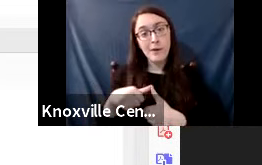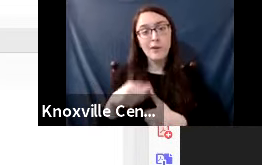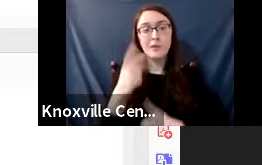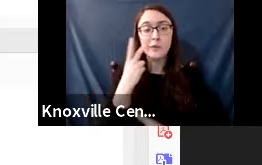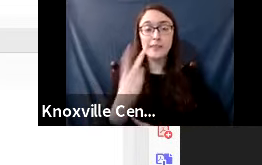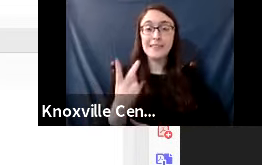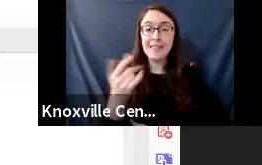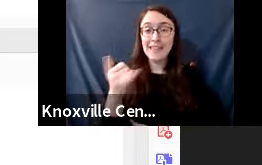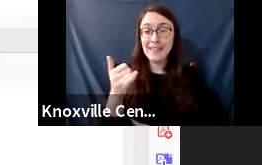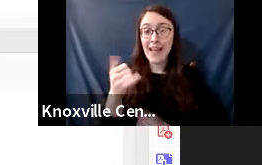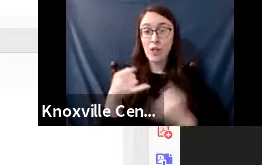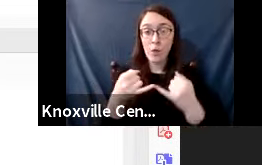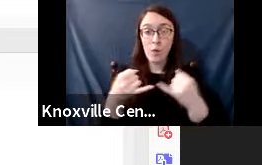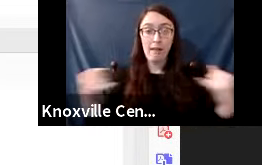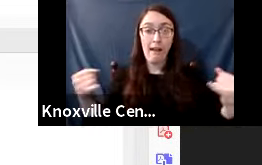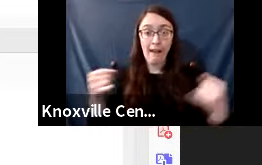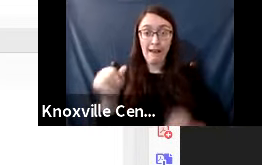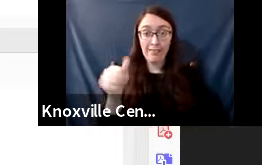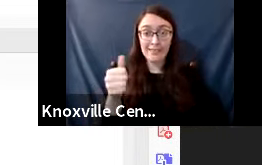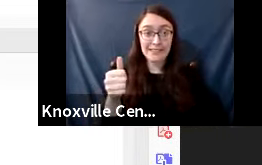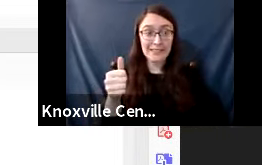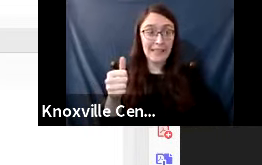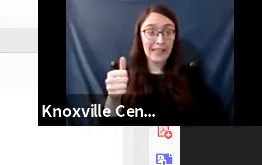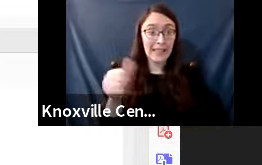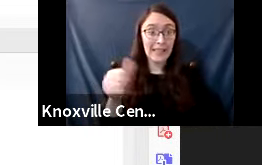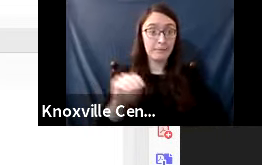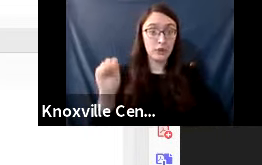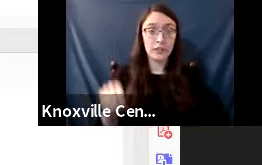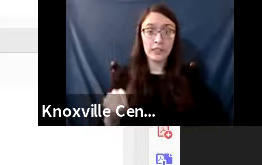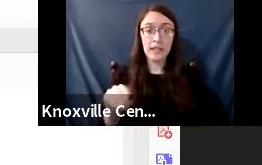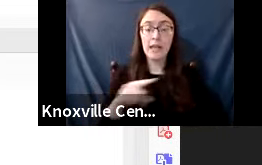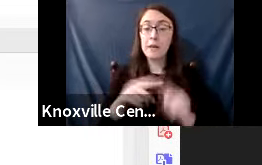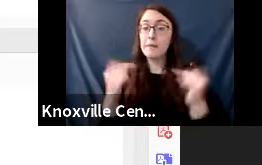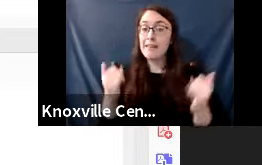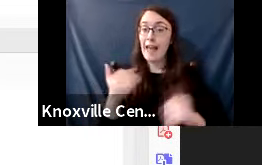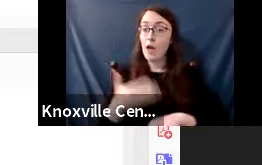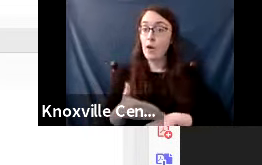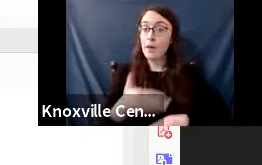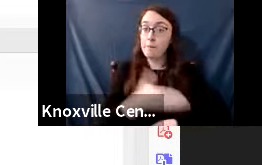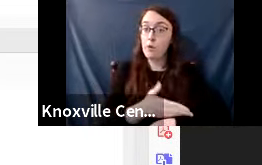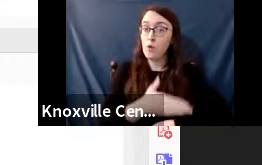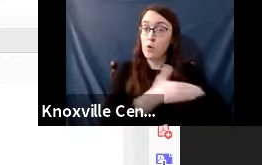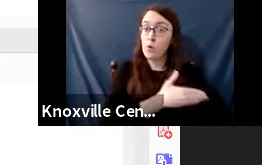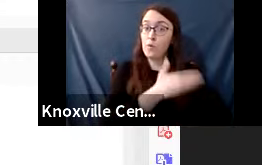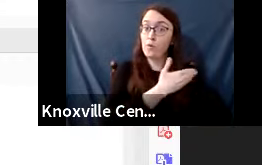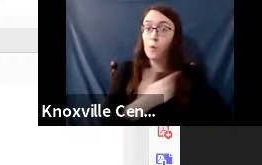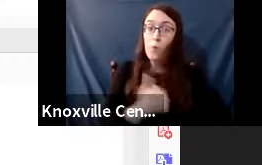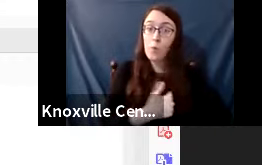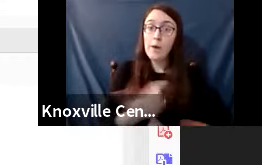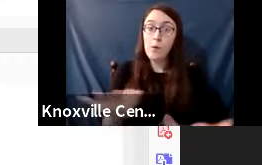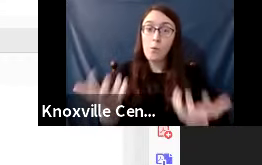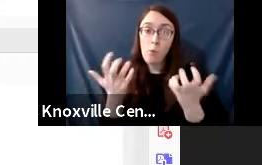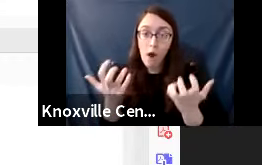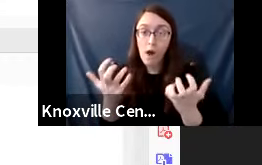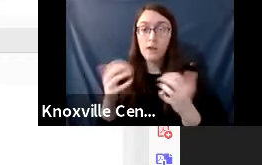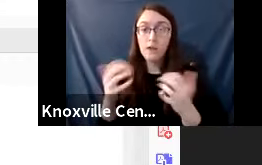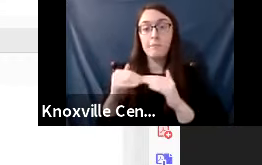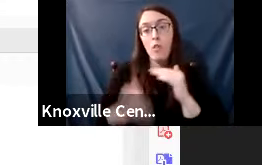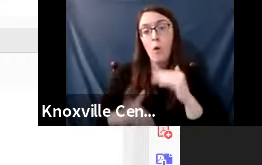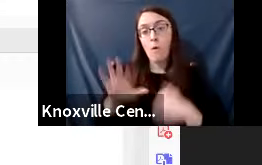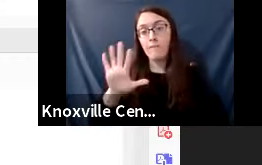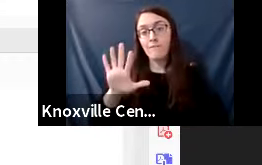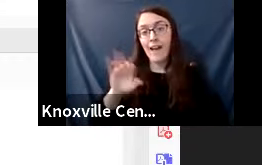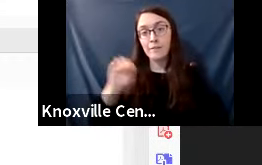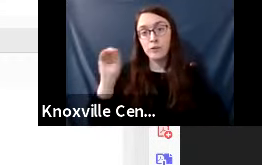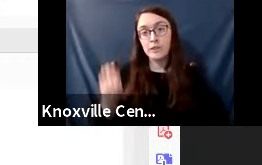the 10, but as we're on the improving side of this, we want that to be below 5% to feel like that we've got some degree